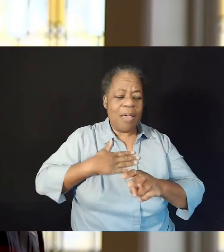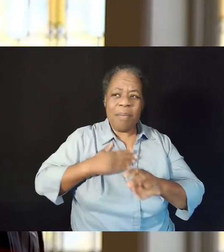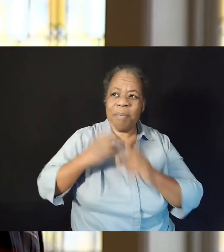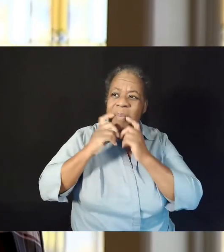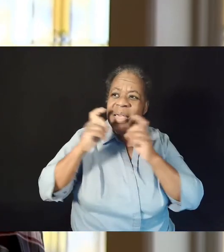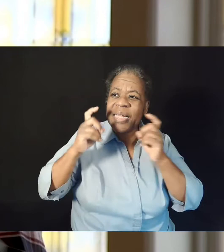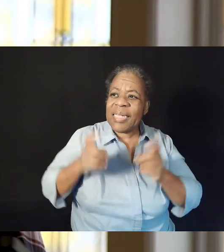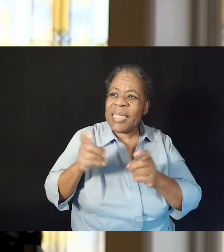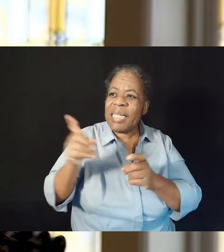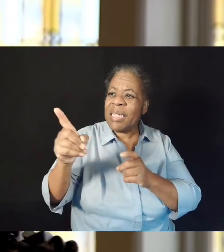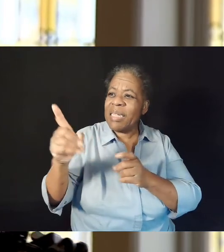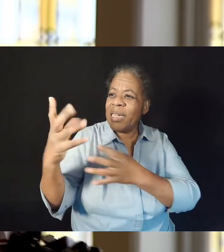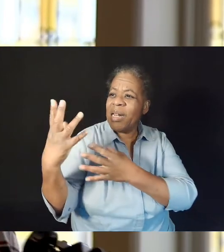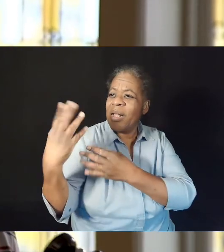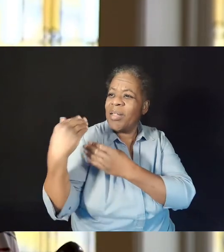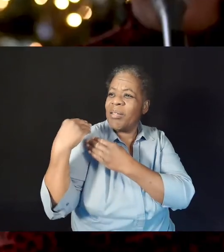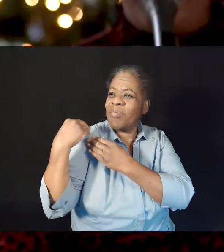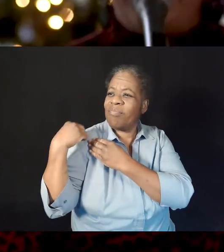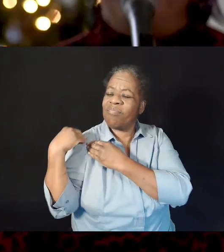shoulders,